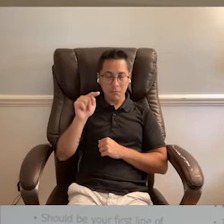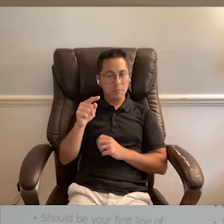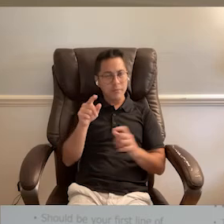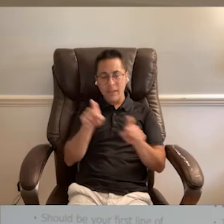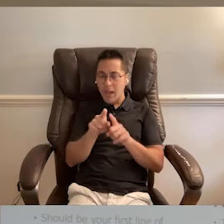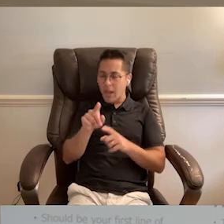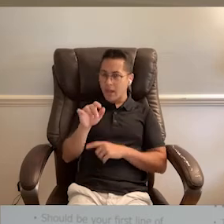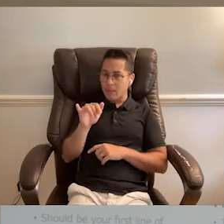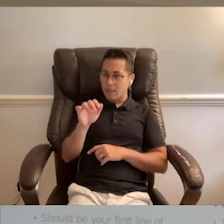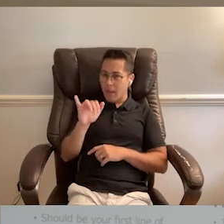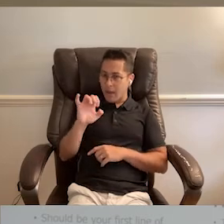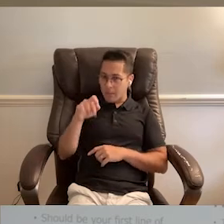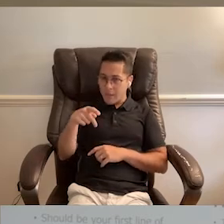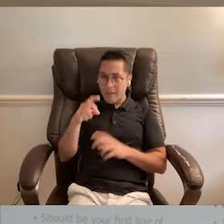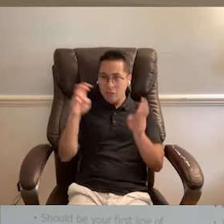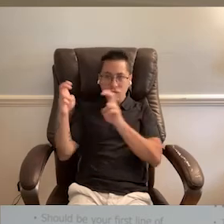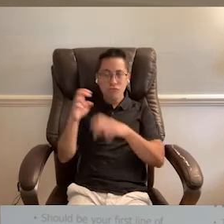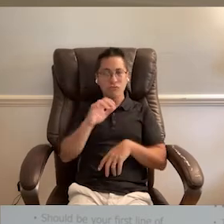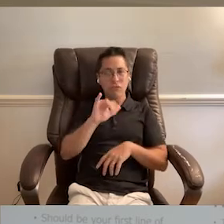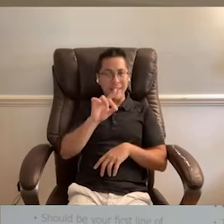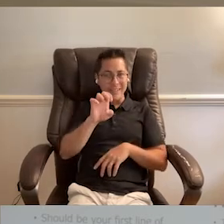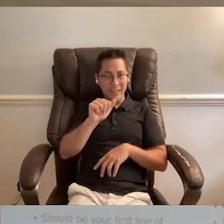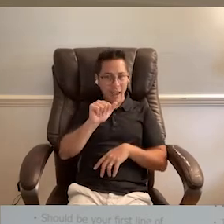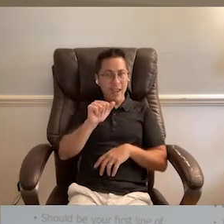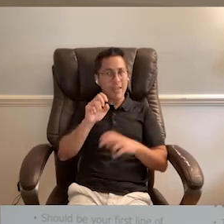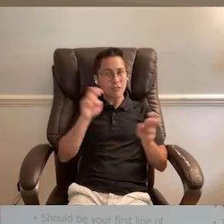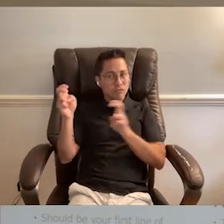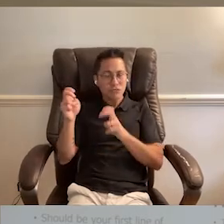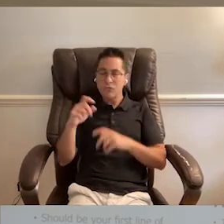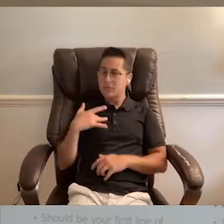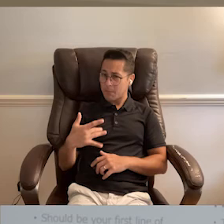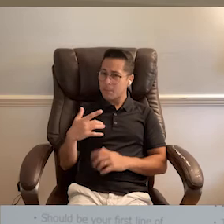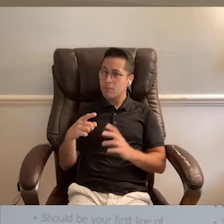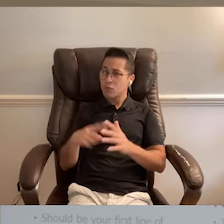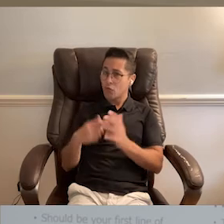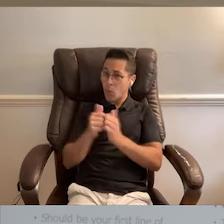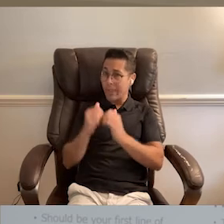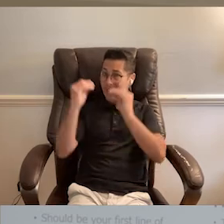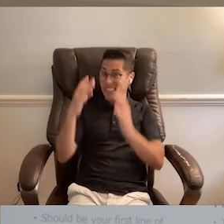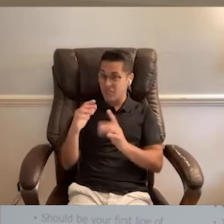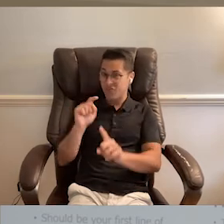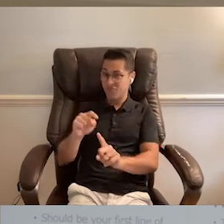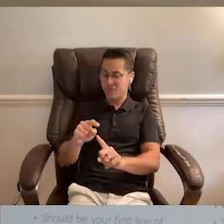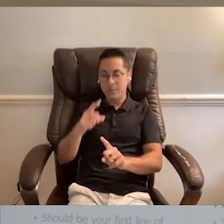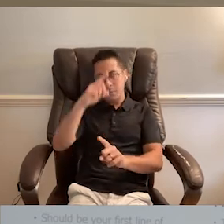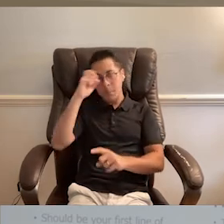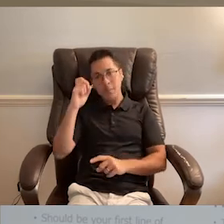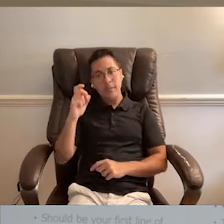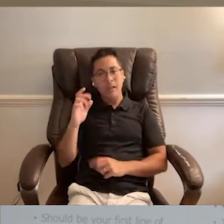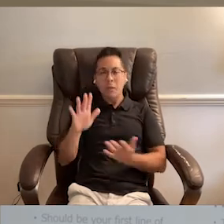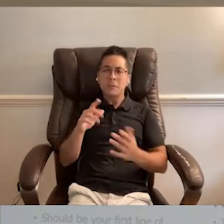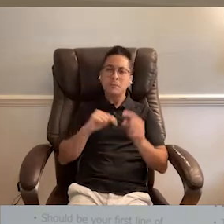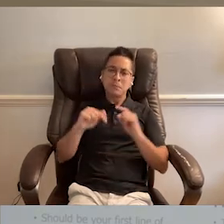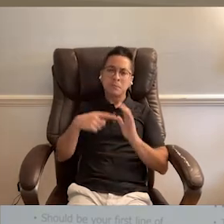you always want to start with the teacher, because again, if you, let's say you start with the